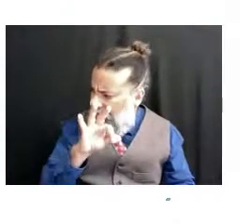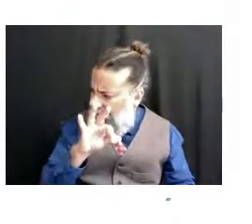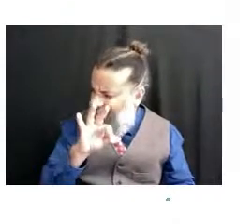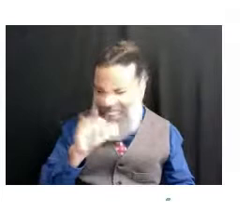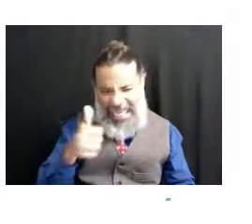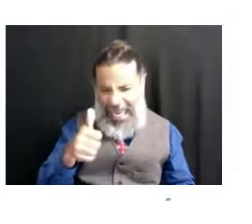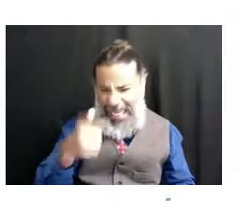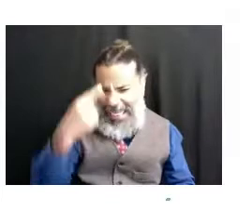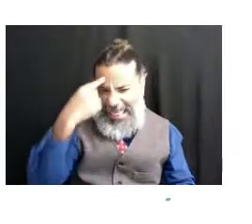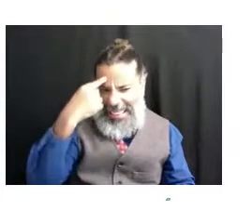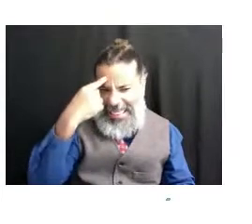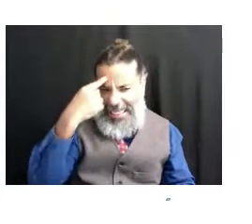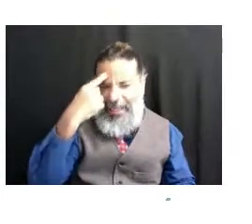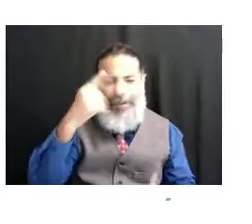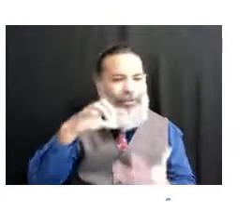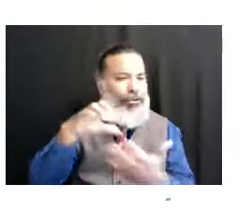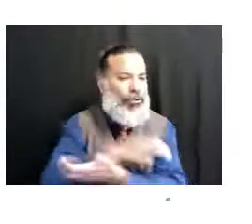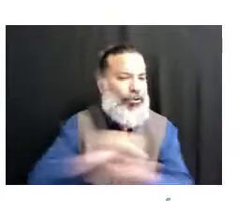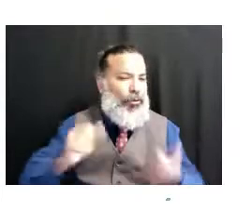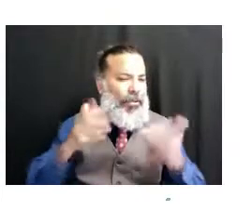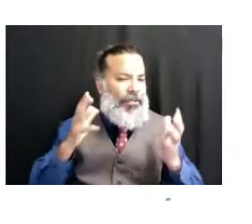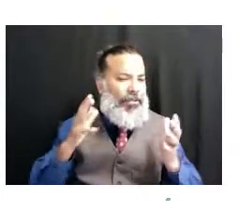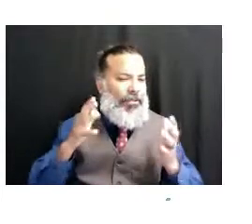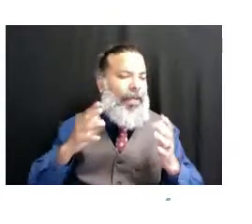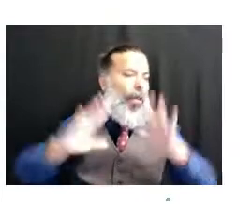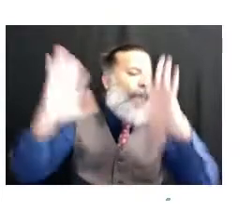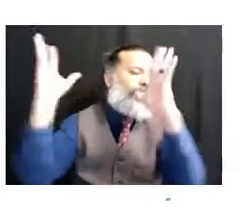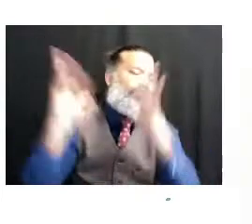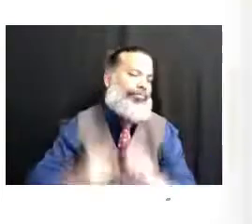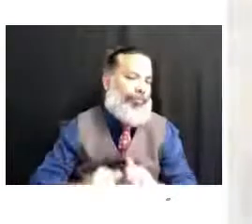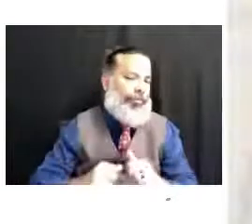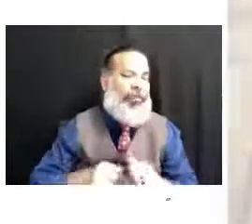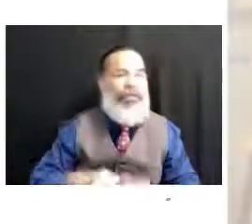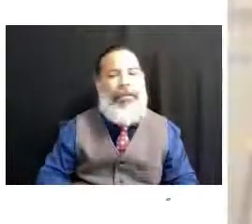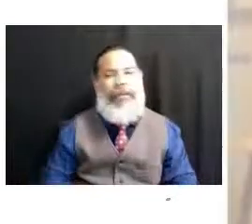1910, I think it was destroyed, torn down.